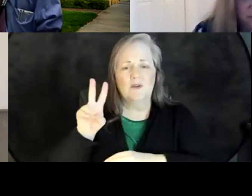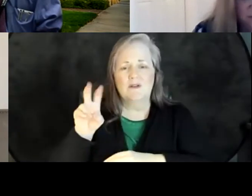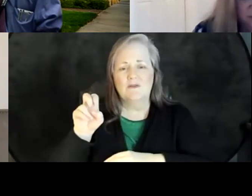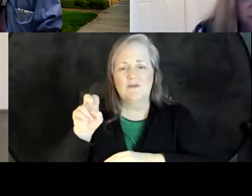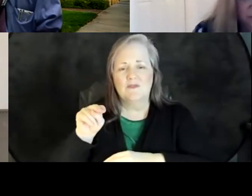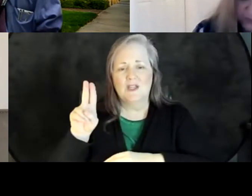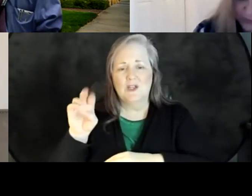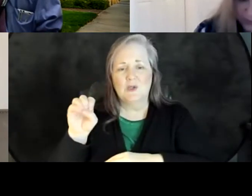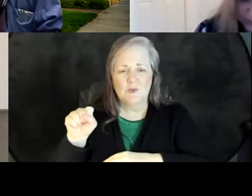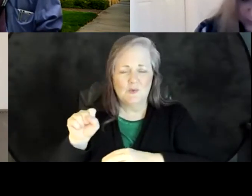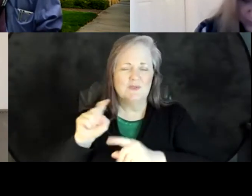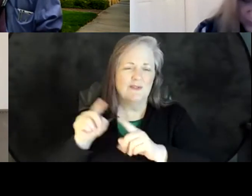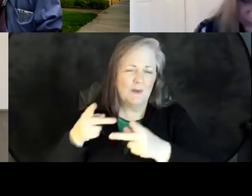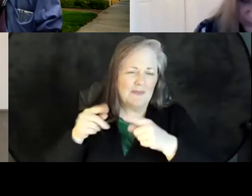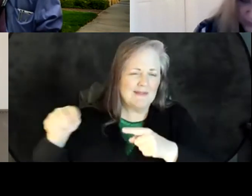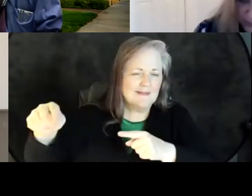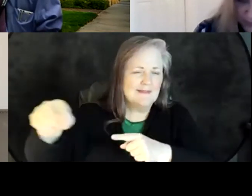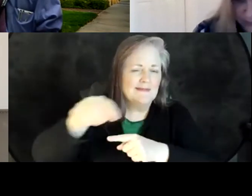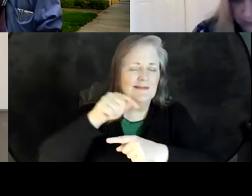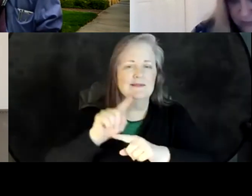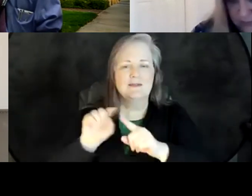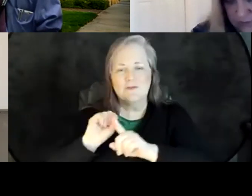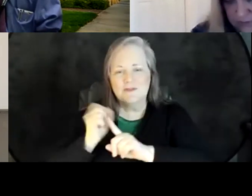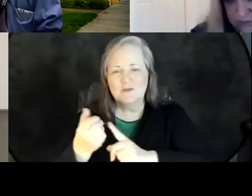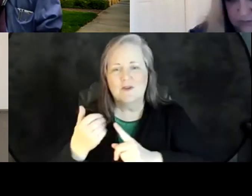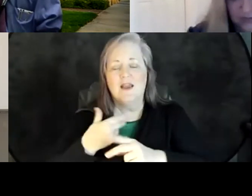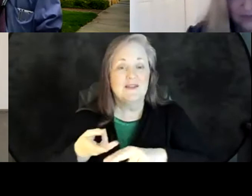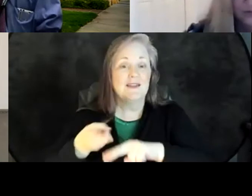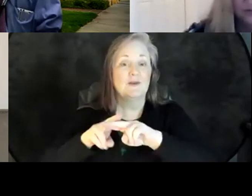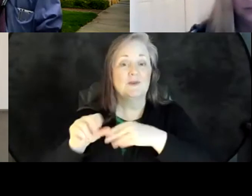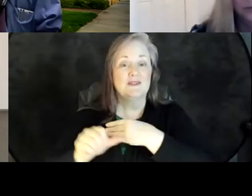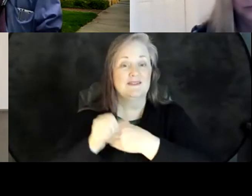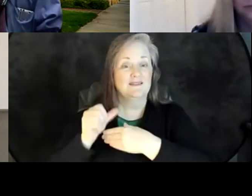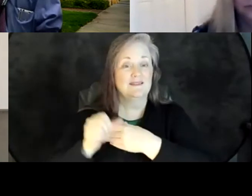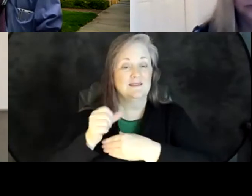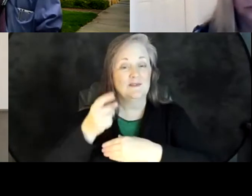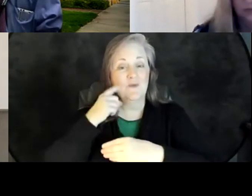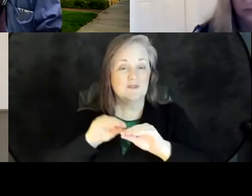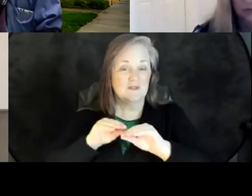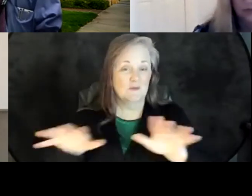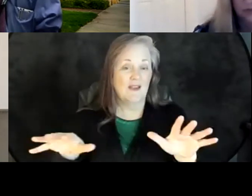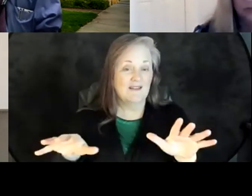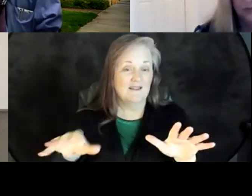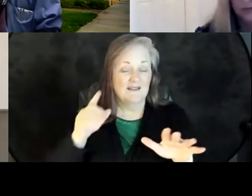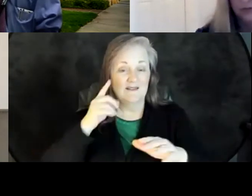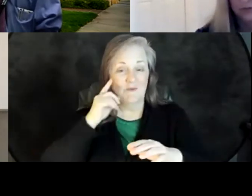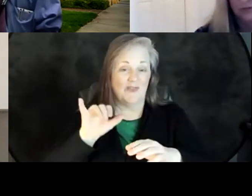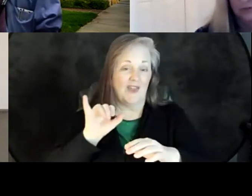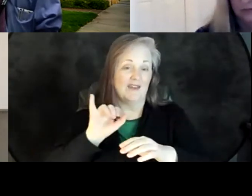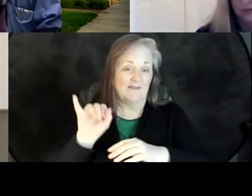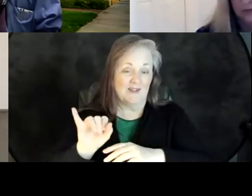the situations that do have an increased risk for spread of infection. And as